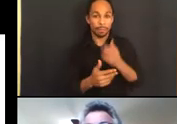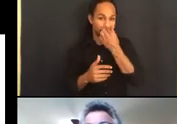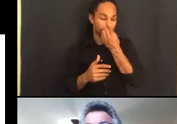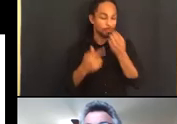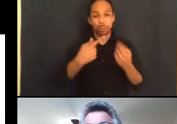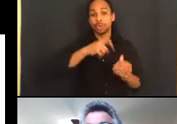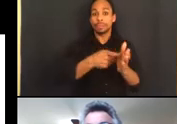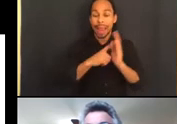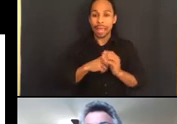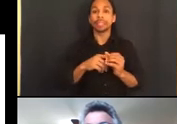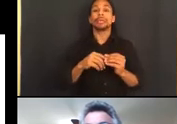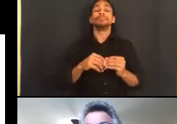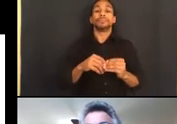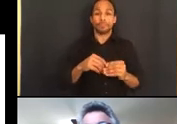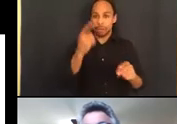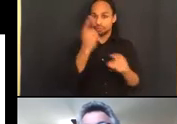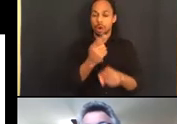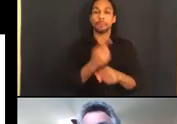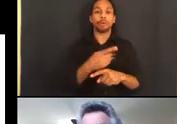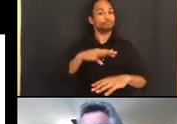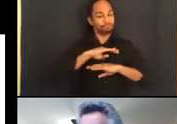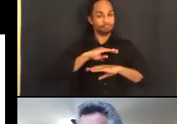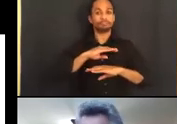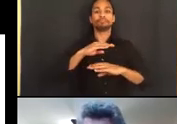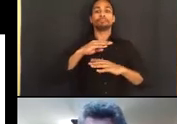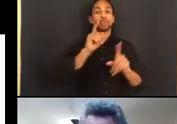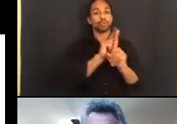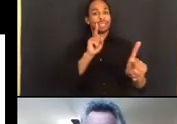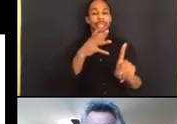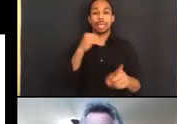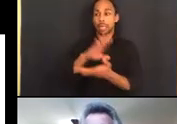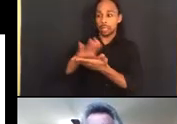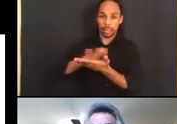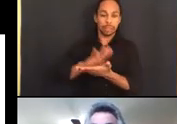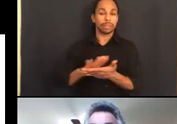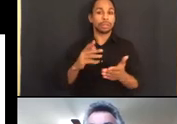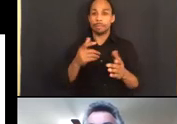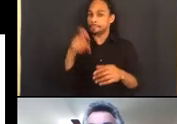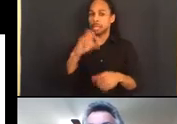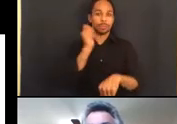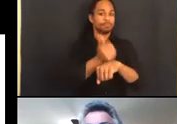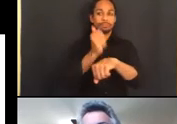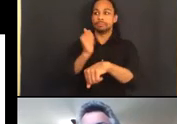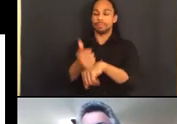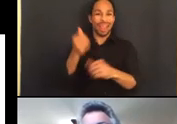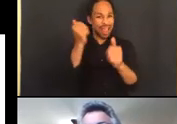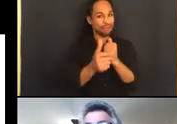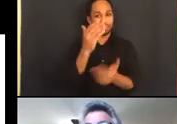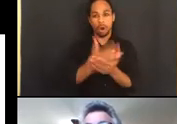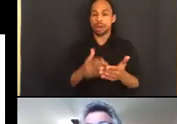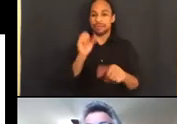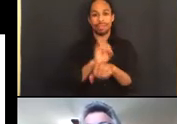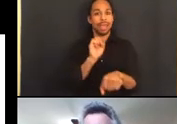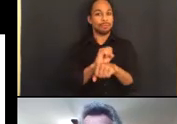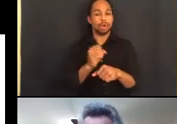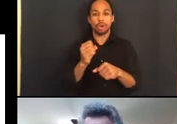and sanitation measures be required as a condition of occupancy and implemented at every part of the labor supply chain,